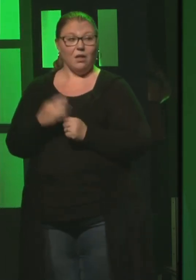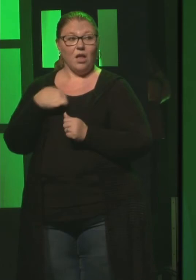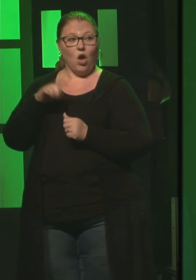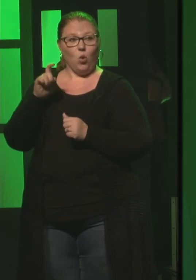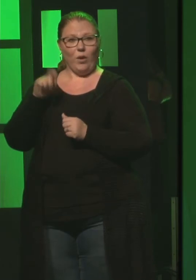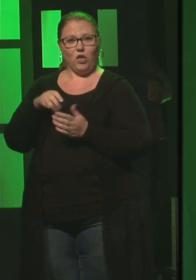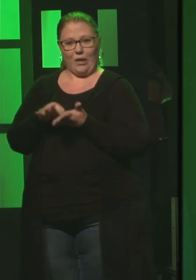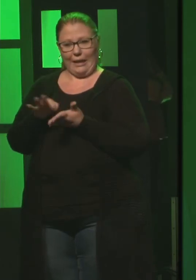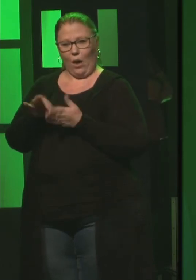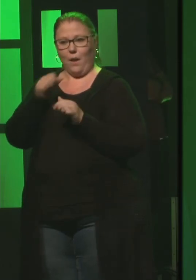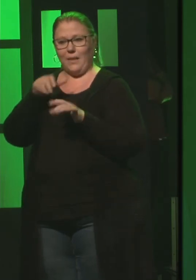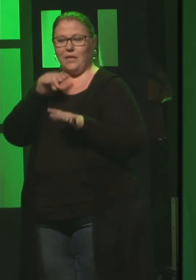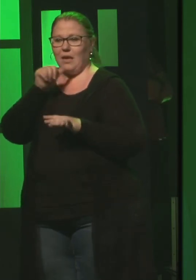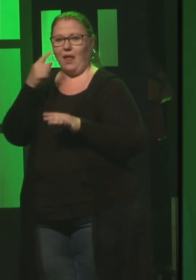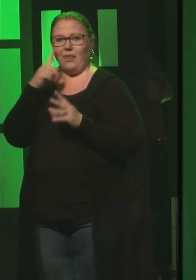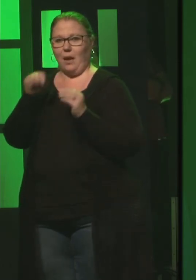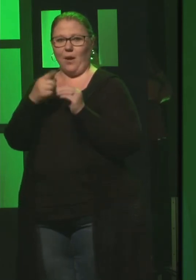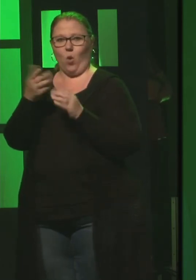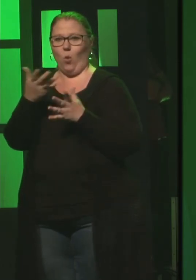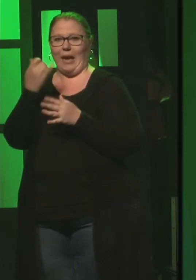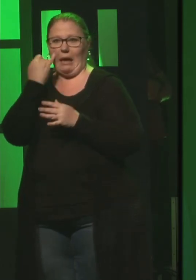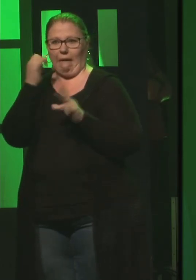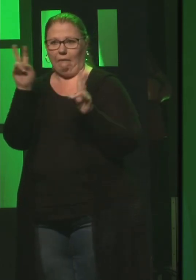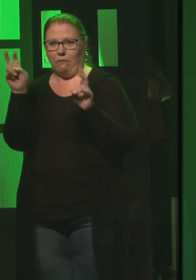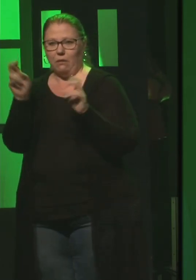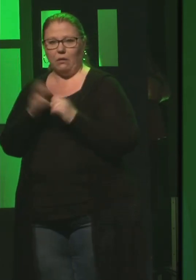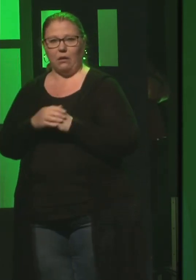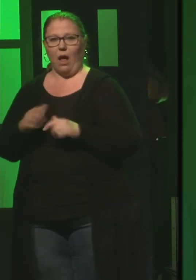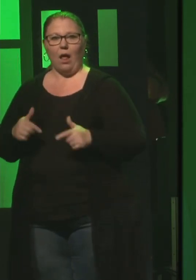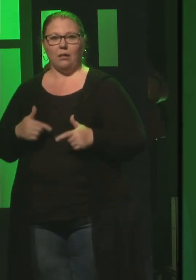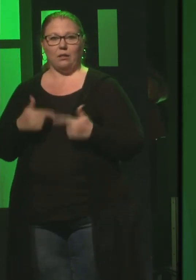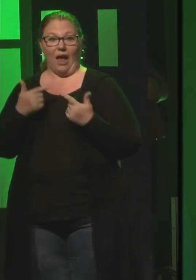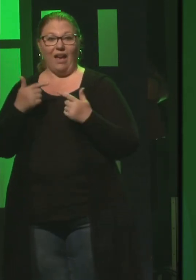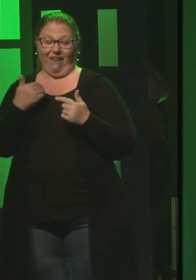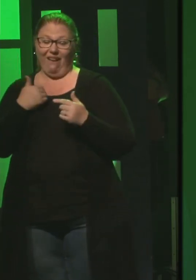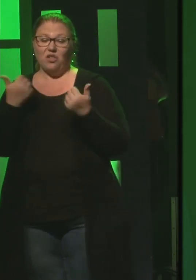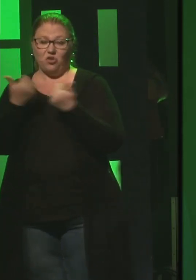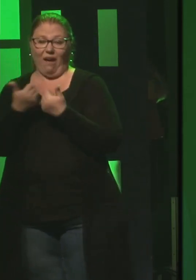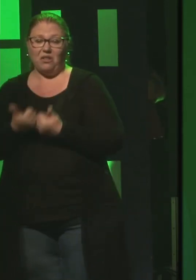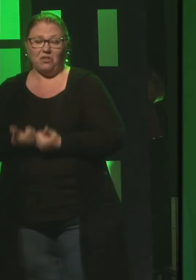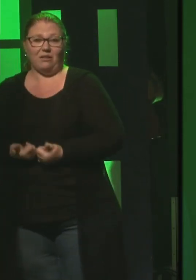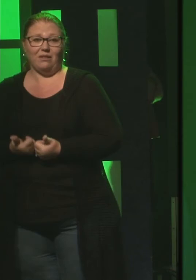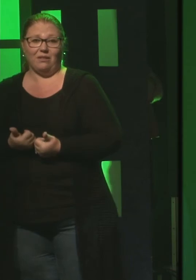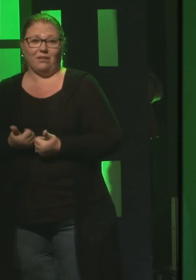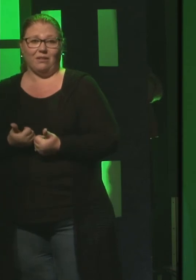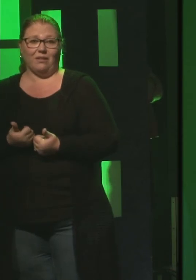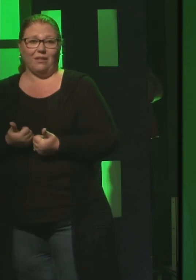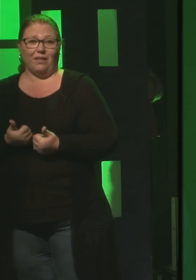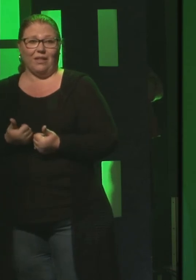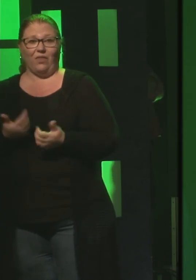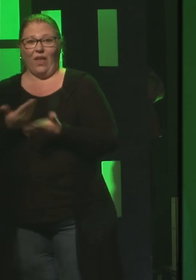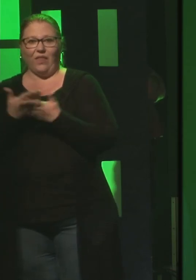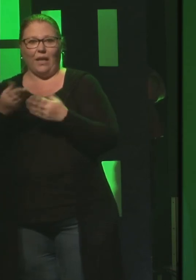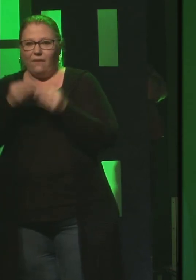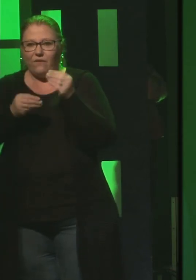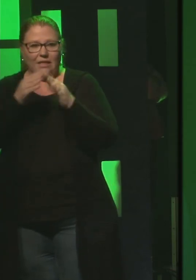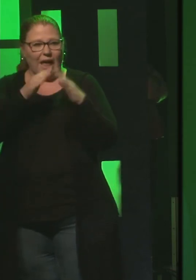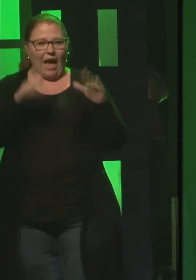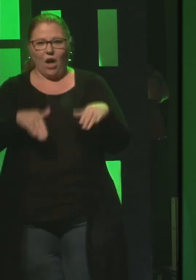count our blessings and not think about the what if. Life is not without trials, furnaces, roofs, home and car